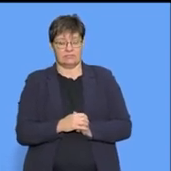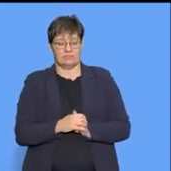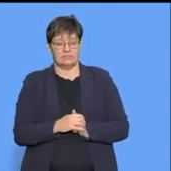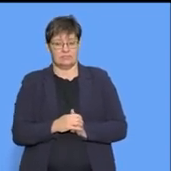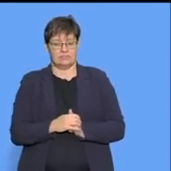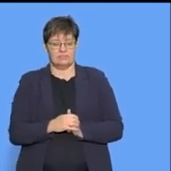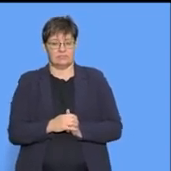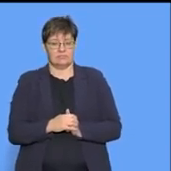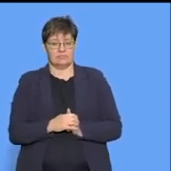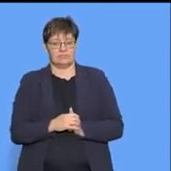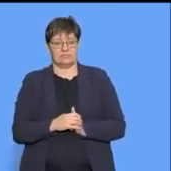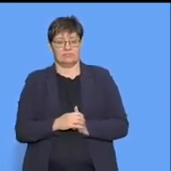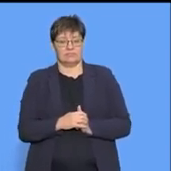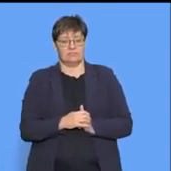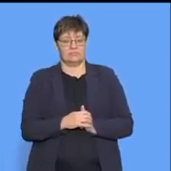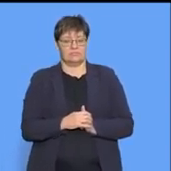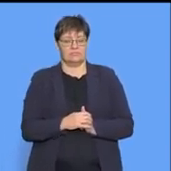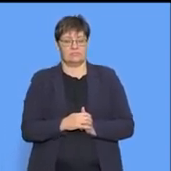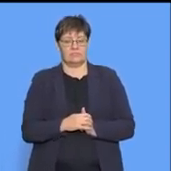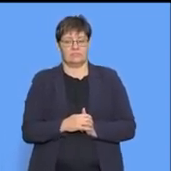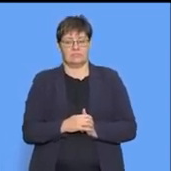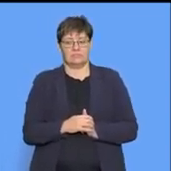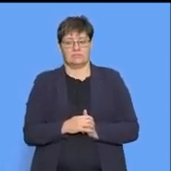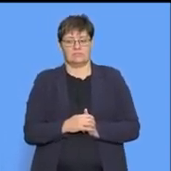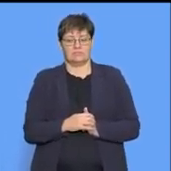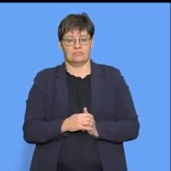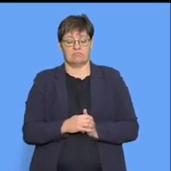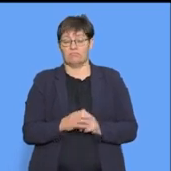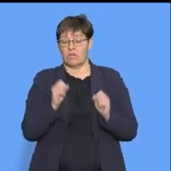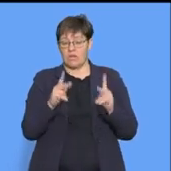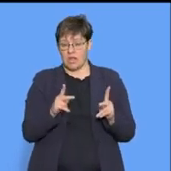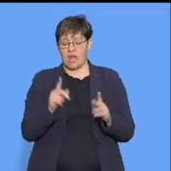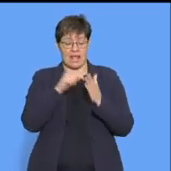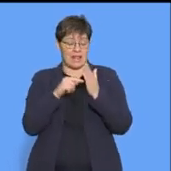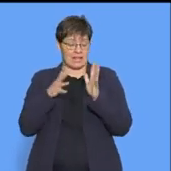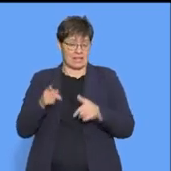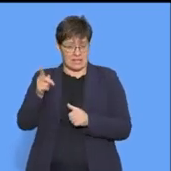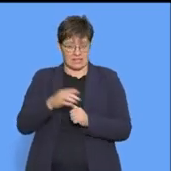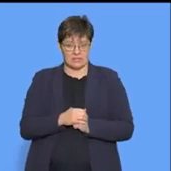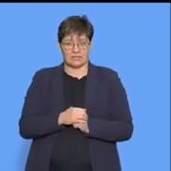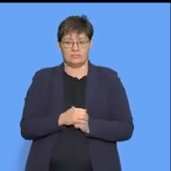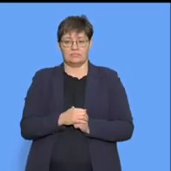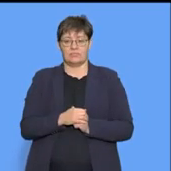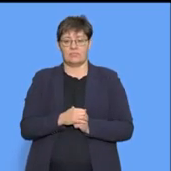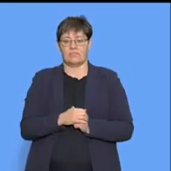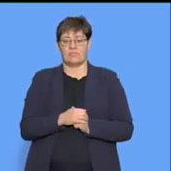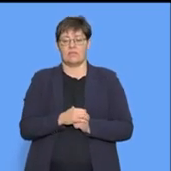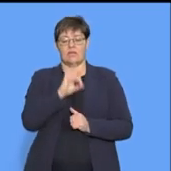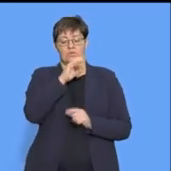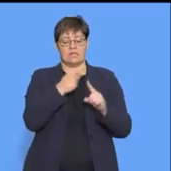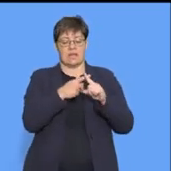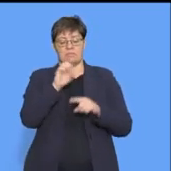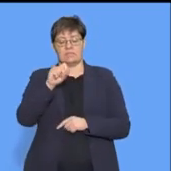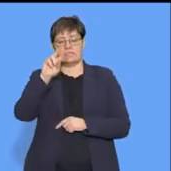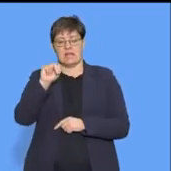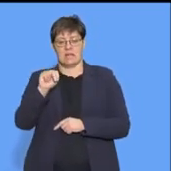equal to 3 times sine of 30 over sine of 120. Okay, put that into your calculator. So